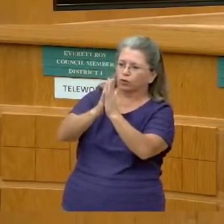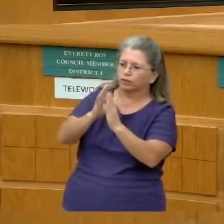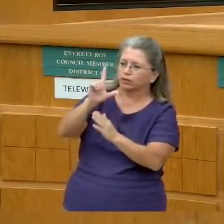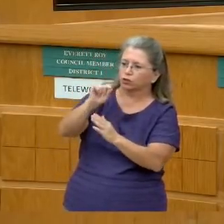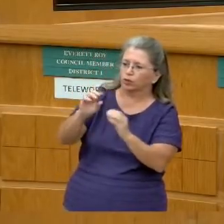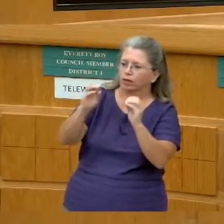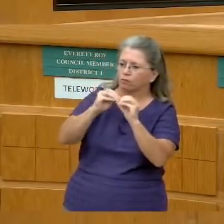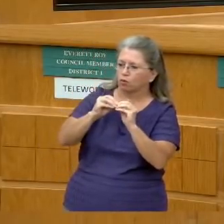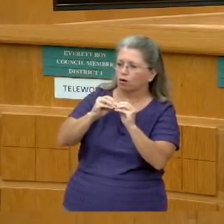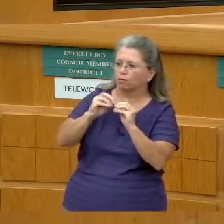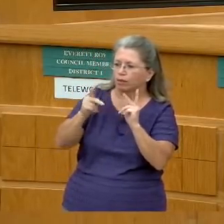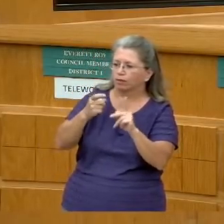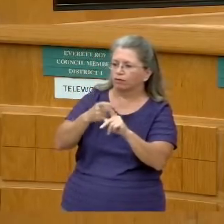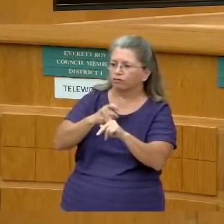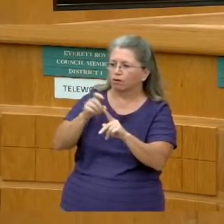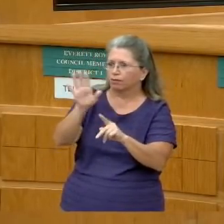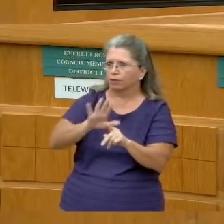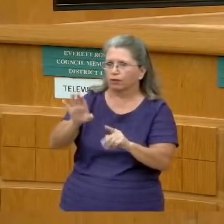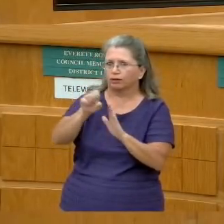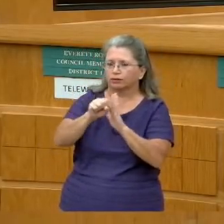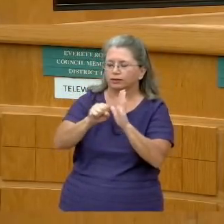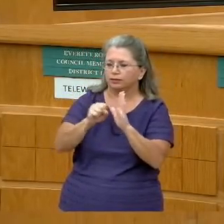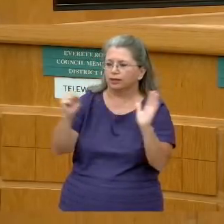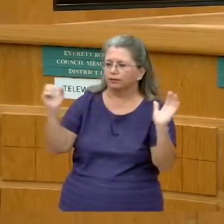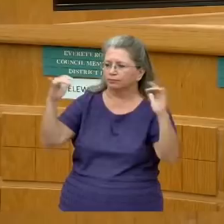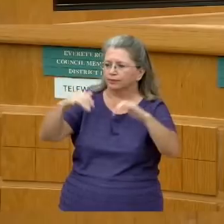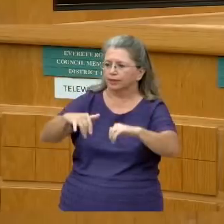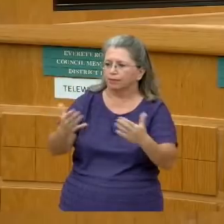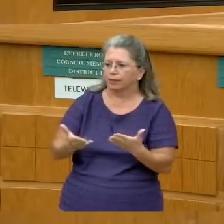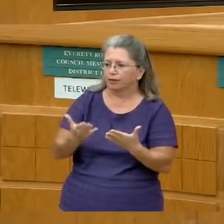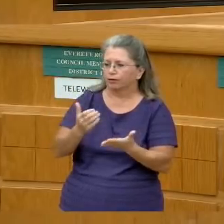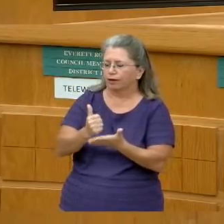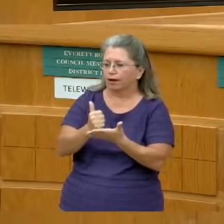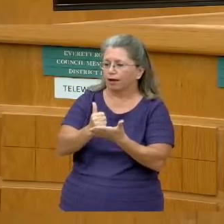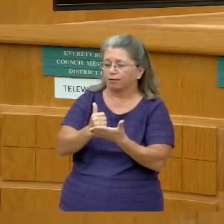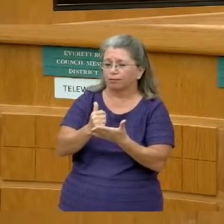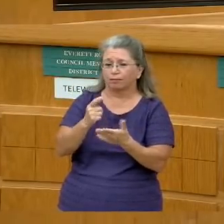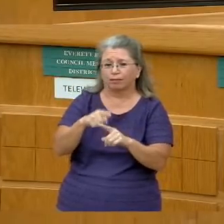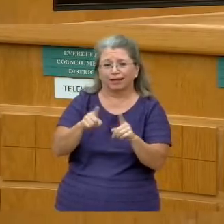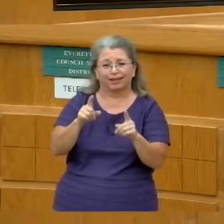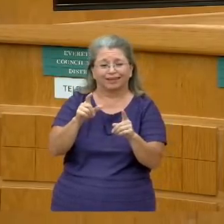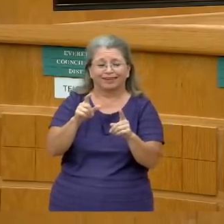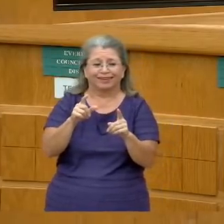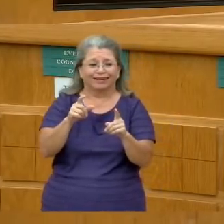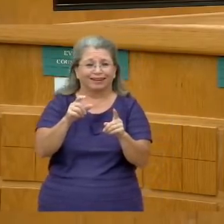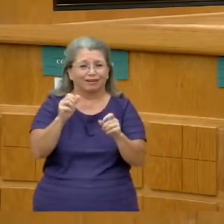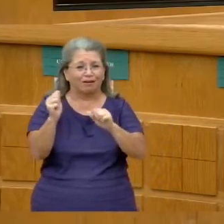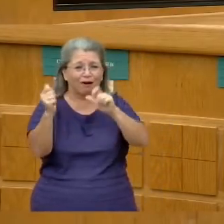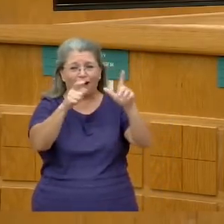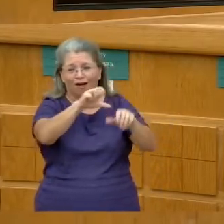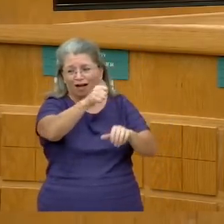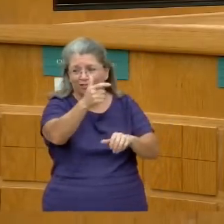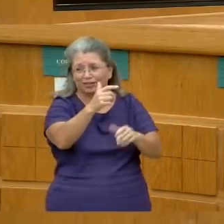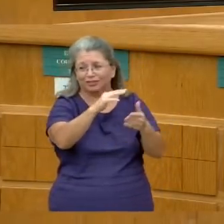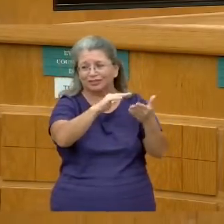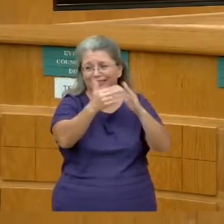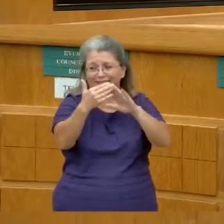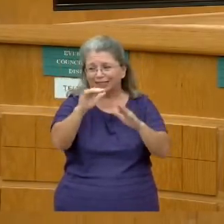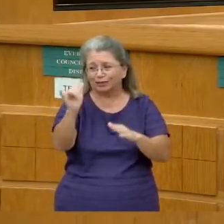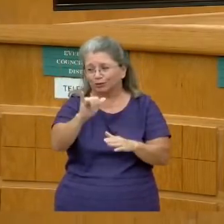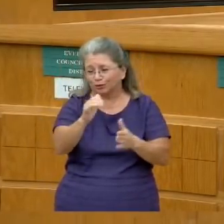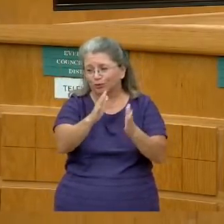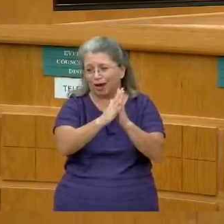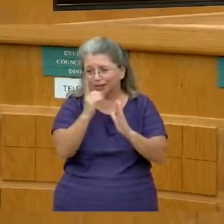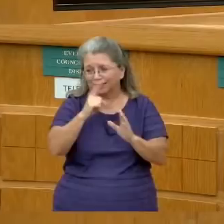state. But that is conditioned with everybody in the state is asking for more resources. So San